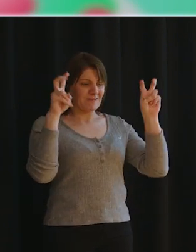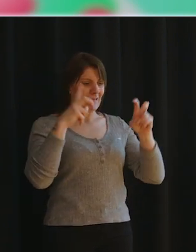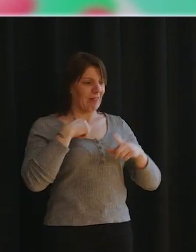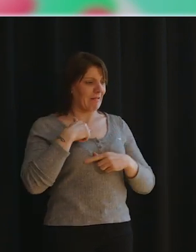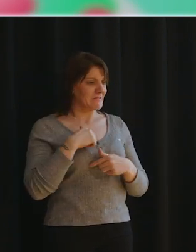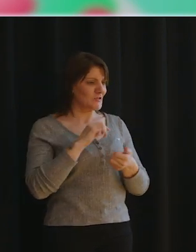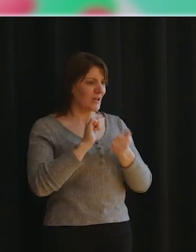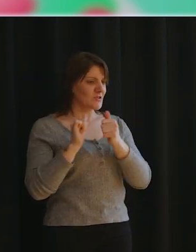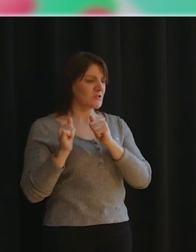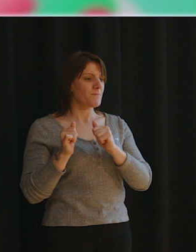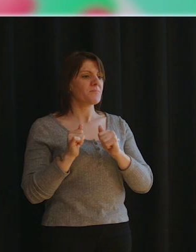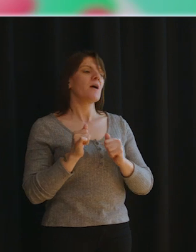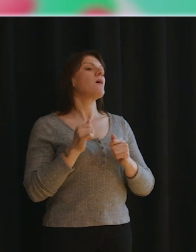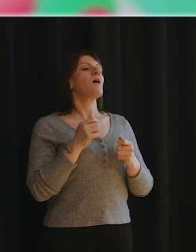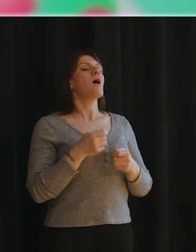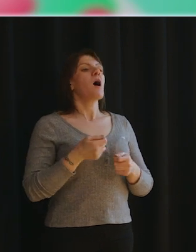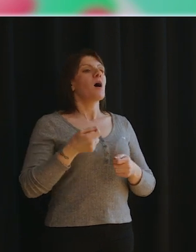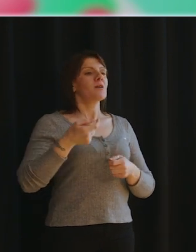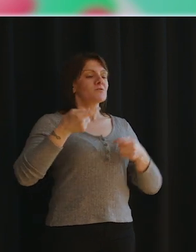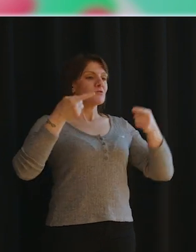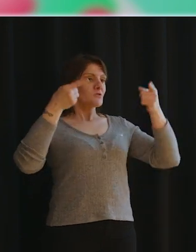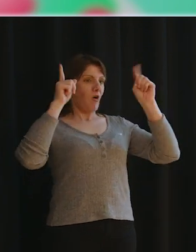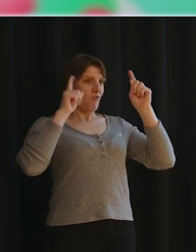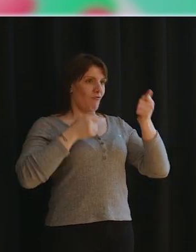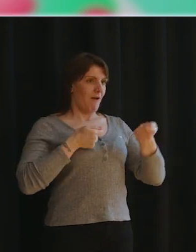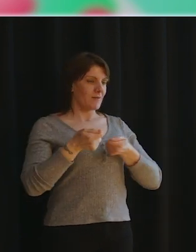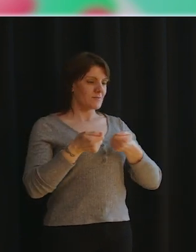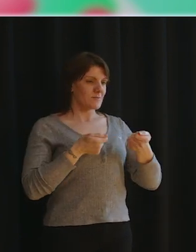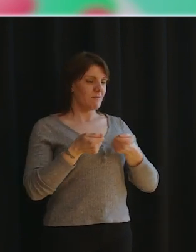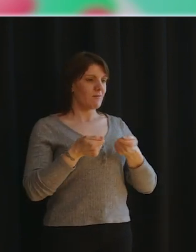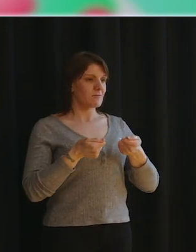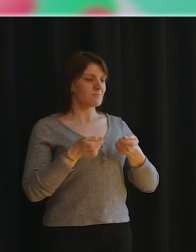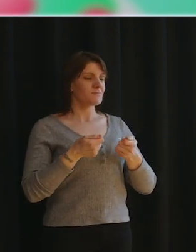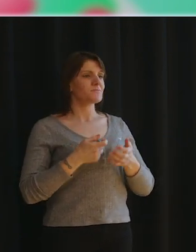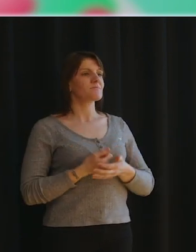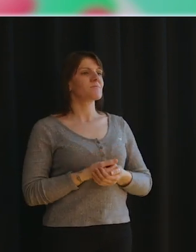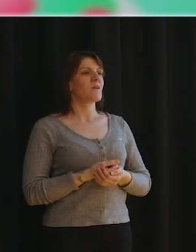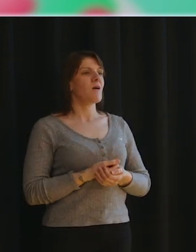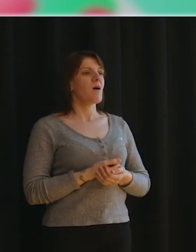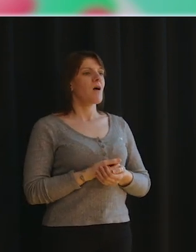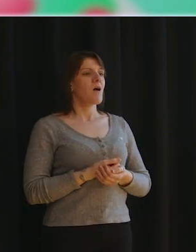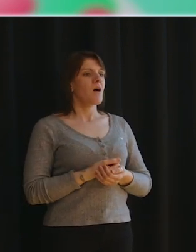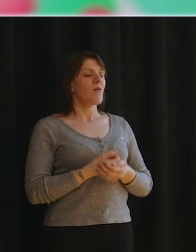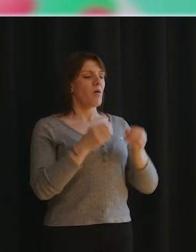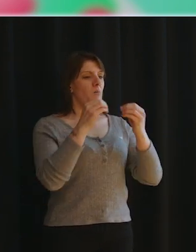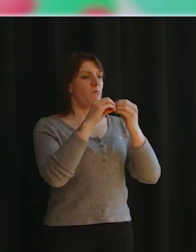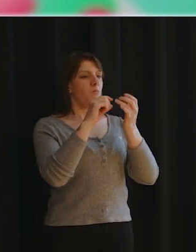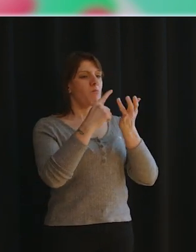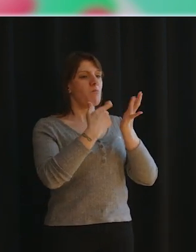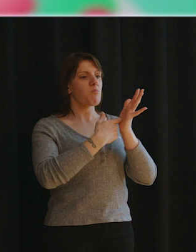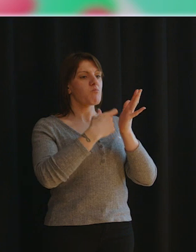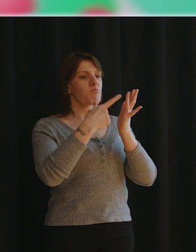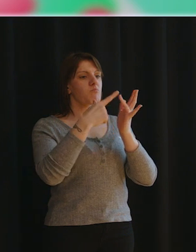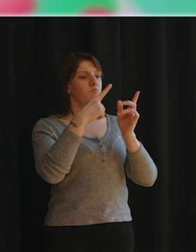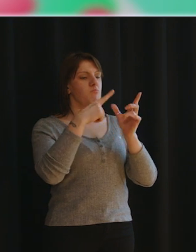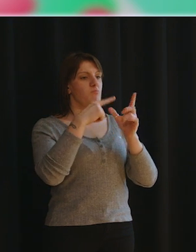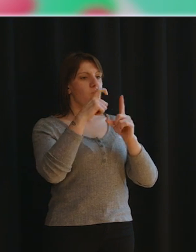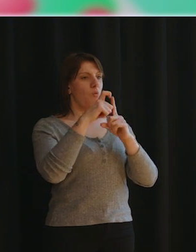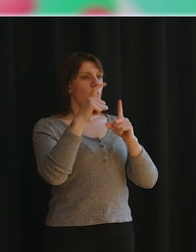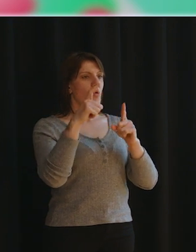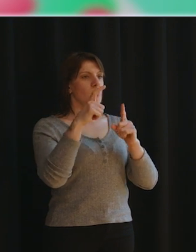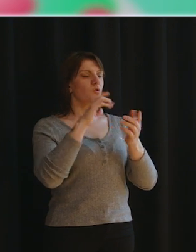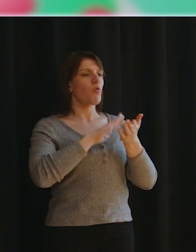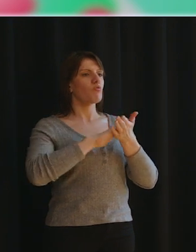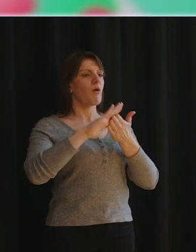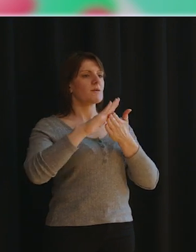you. I'm currently the Director of Primary Curriculum and Pedagogy at the Broad Horizons Education Trust.